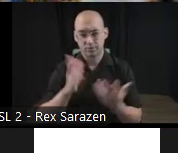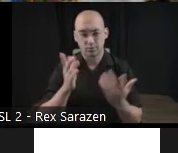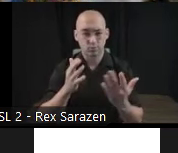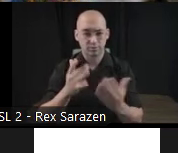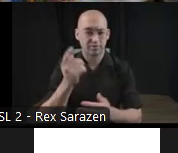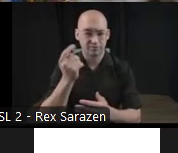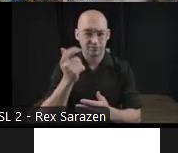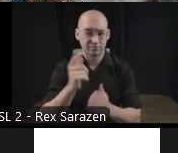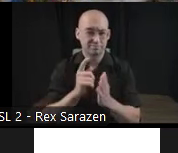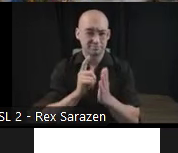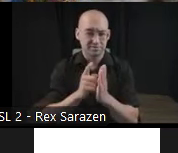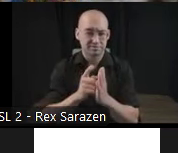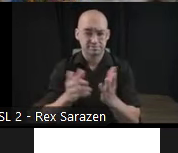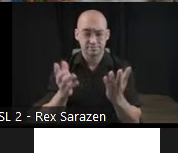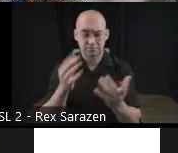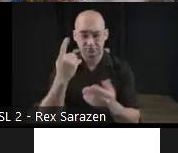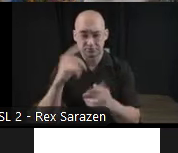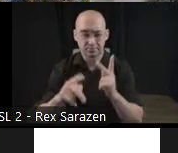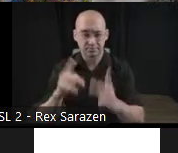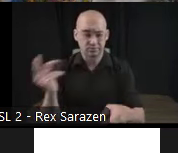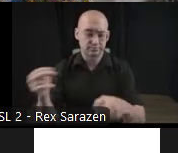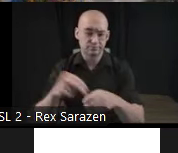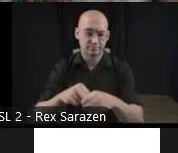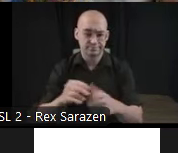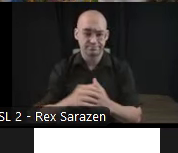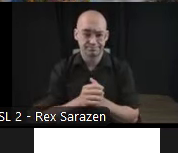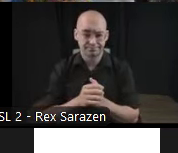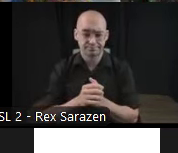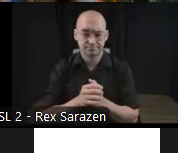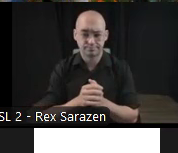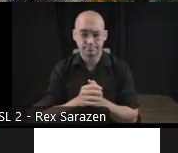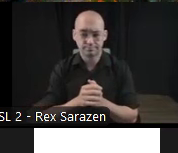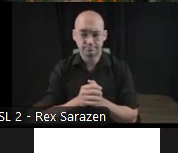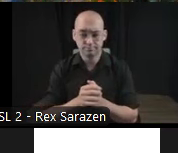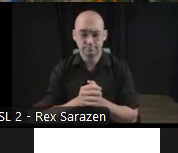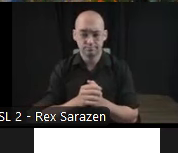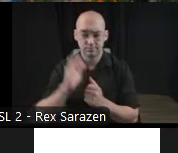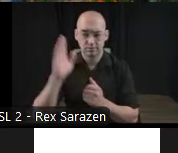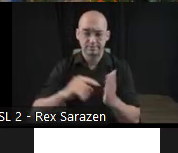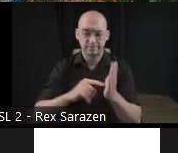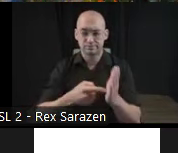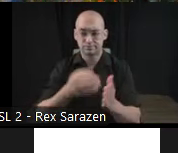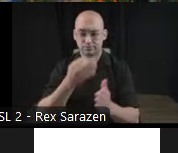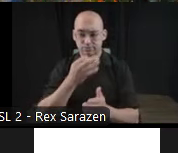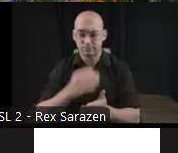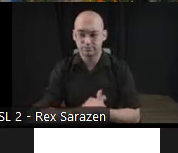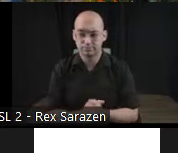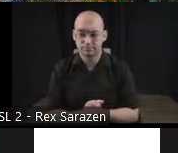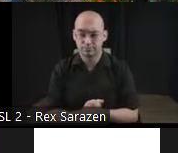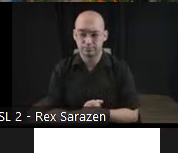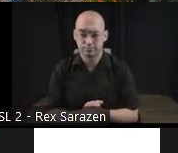more seconds to allow attendees to join the meeting, and we will begin momentarily.